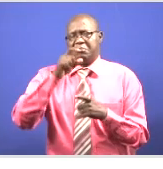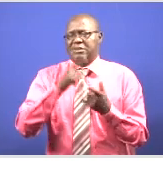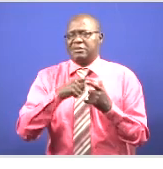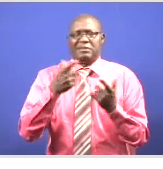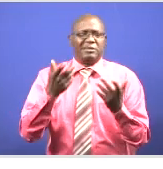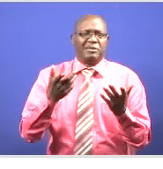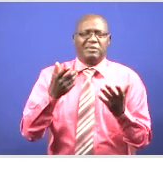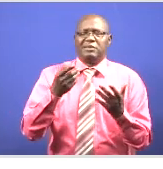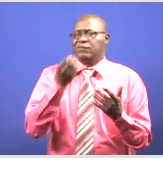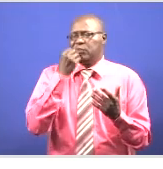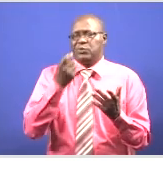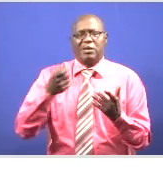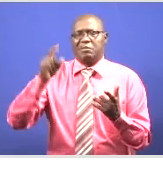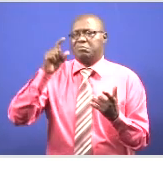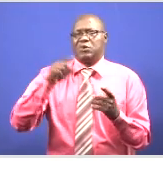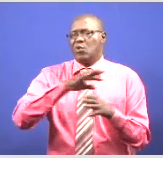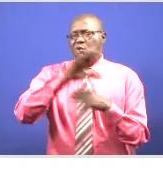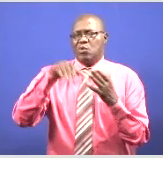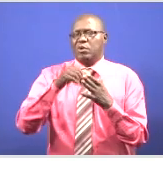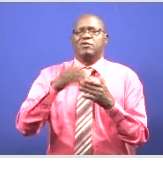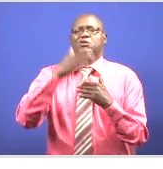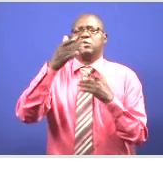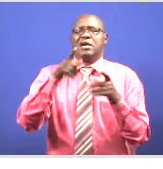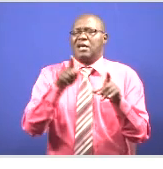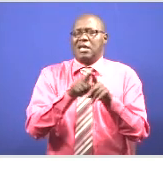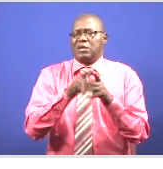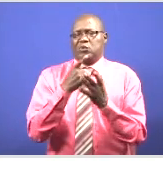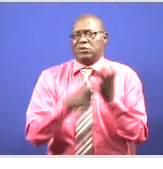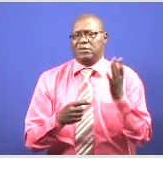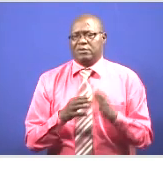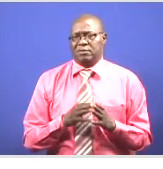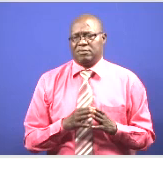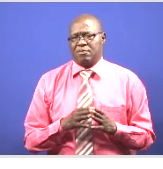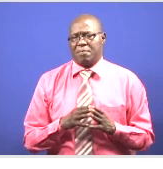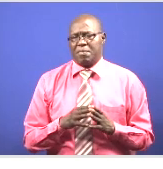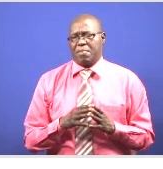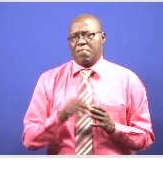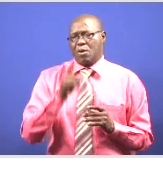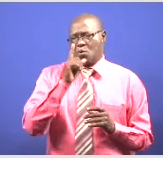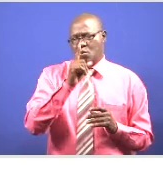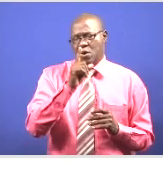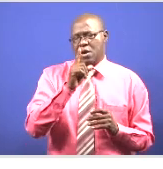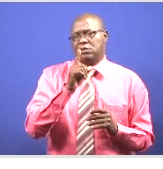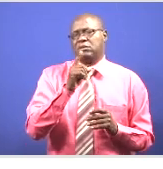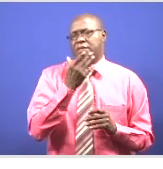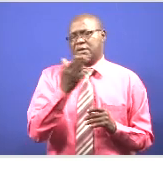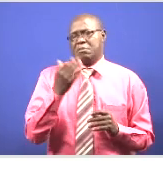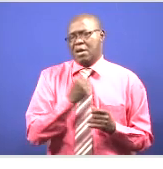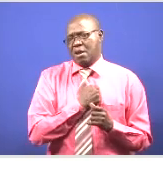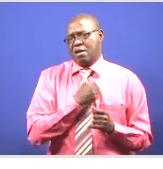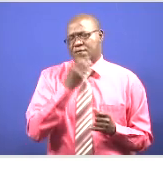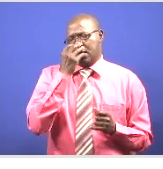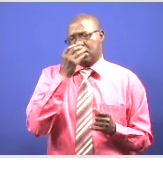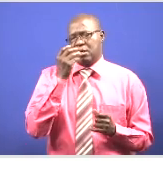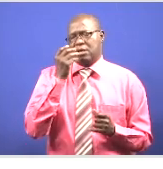like? Well, one thing I love the Deputy President Rigathi Gachagua. For